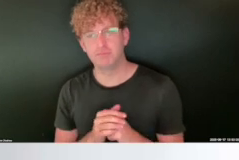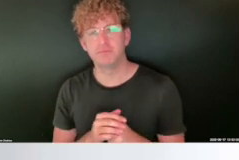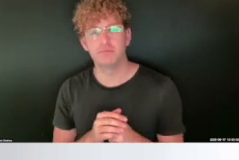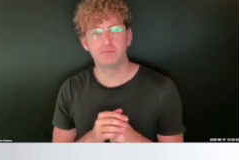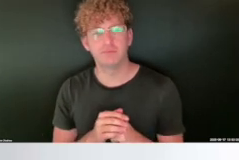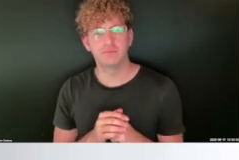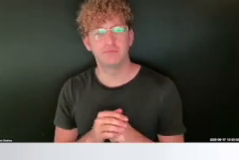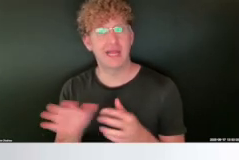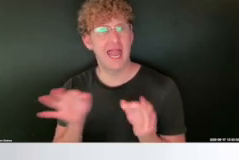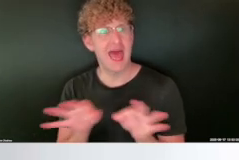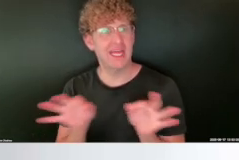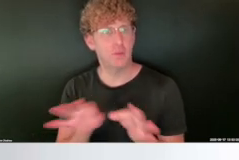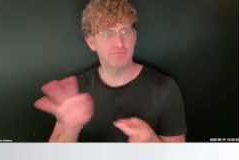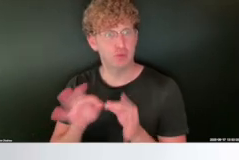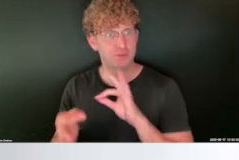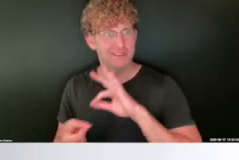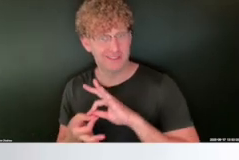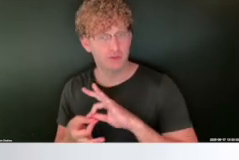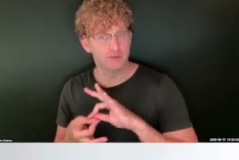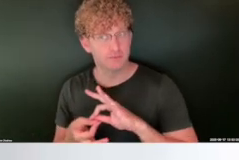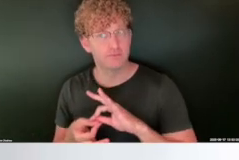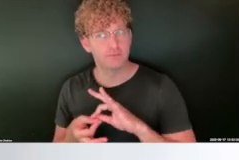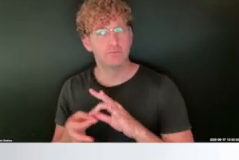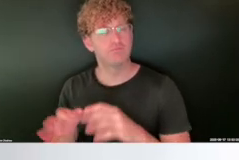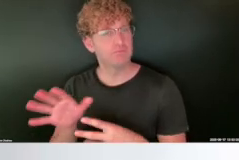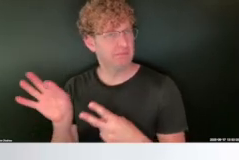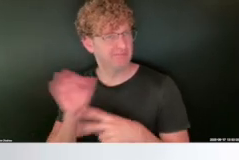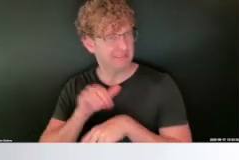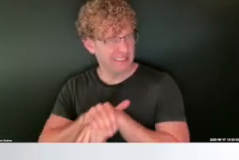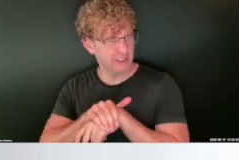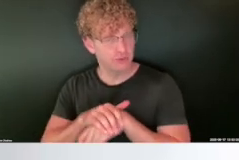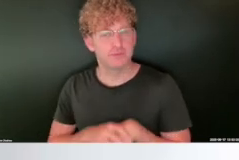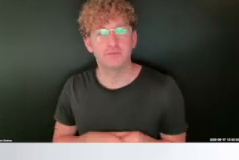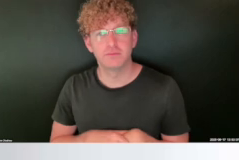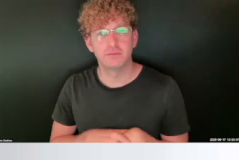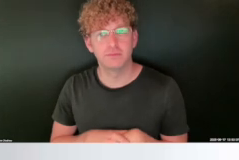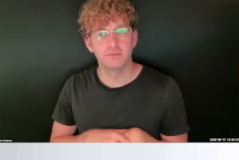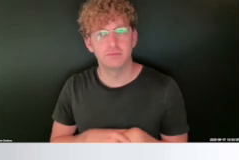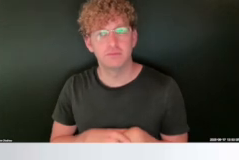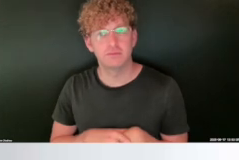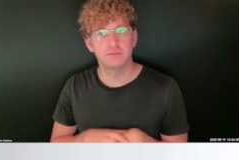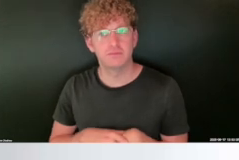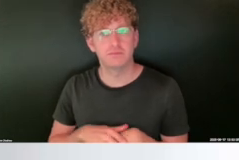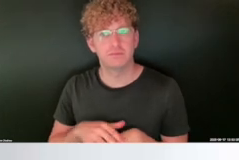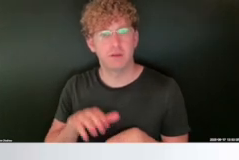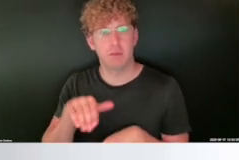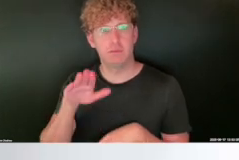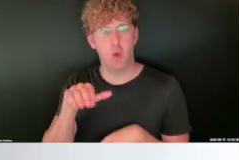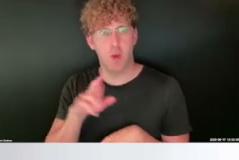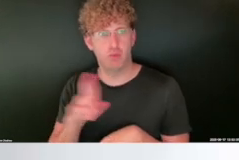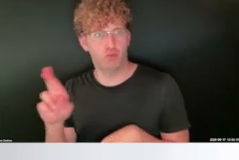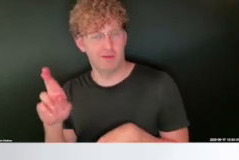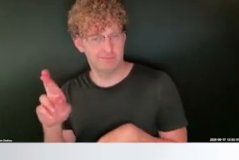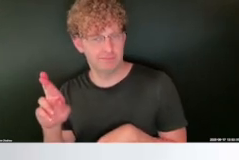Choose Language Interpretation. Choose English. Press Done on the top right side of the